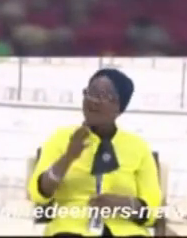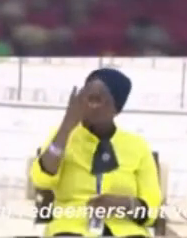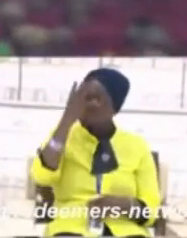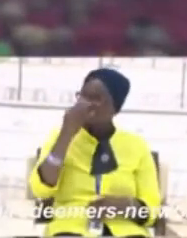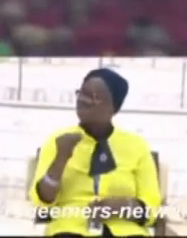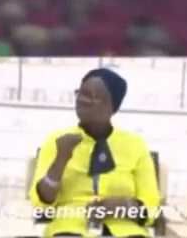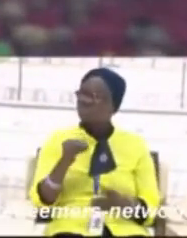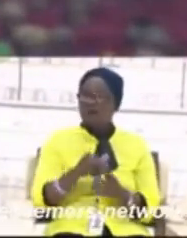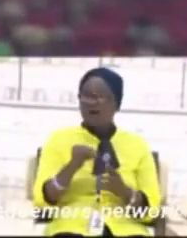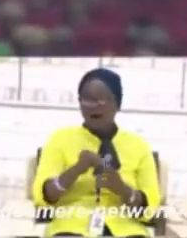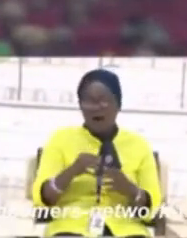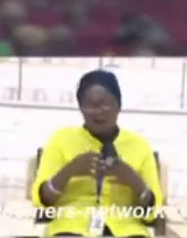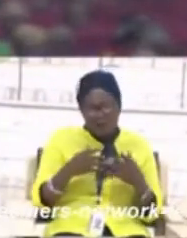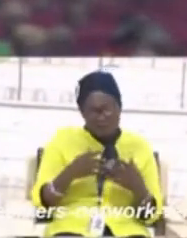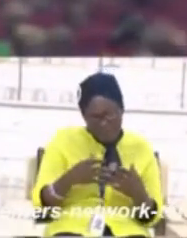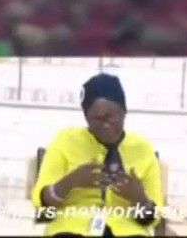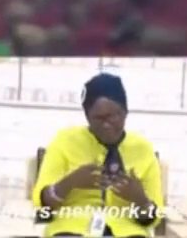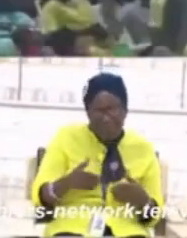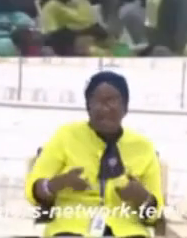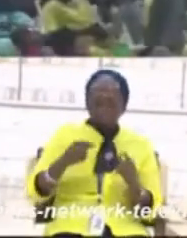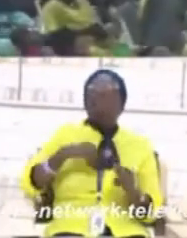Let me hear you shout hallelujah to him.